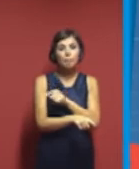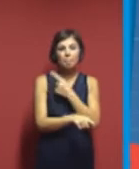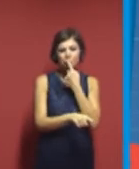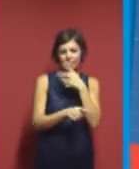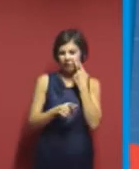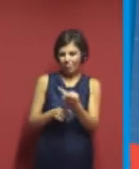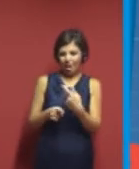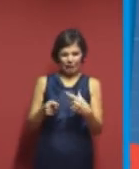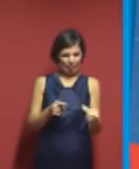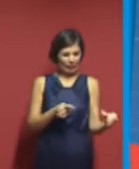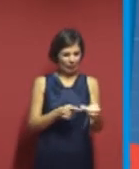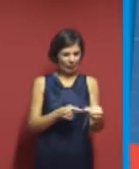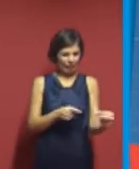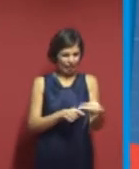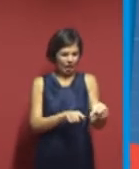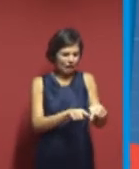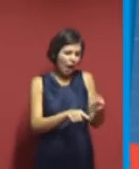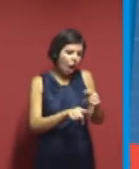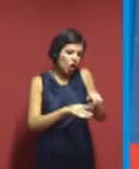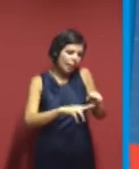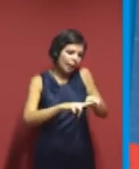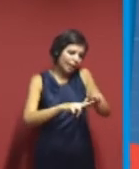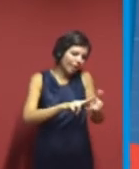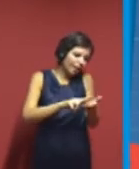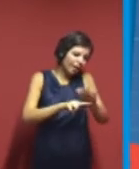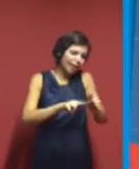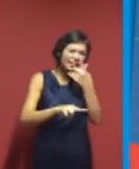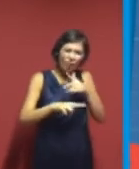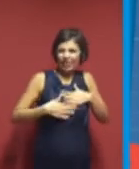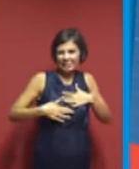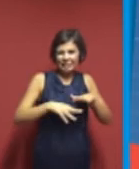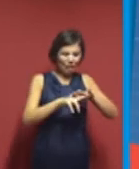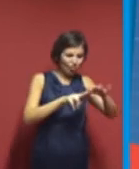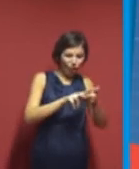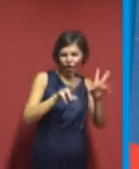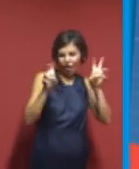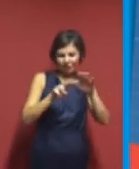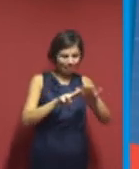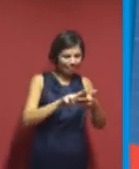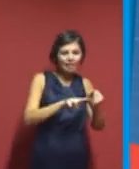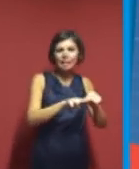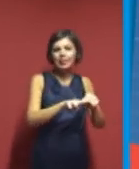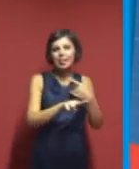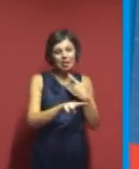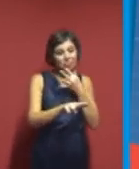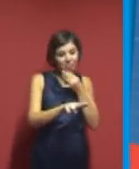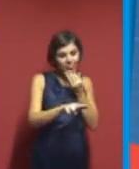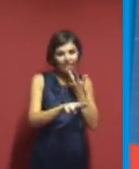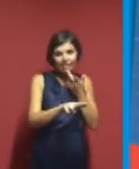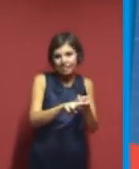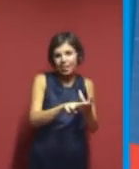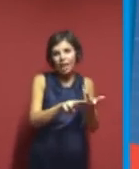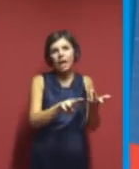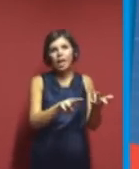profitable and desirable, but not really buildable. You don't really have USBs that have real working cogwheels in